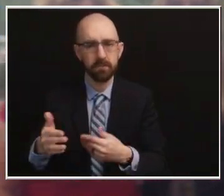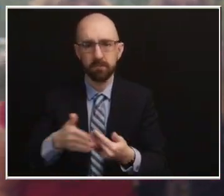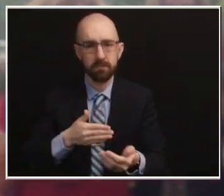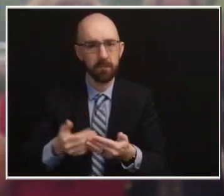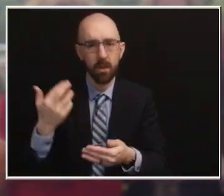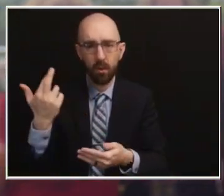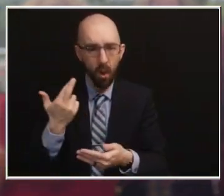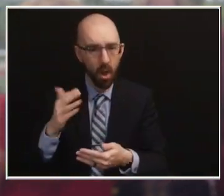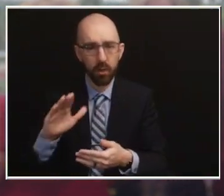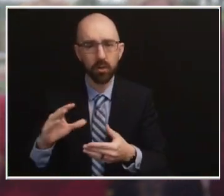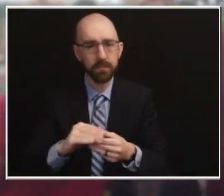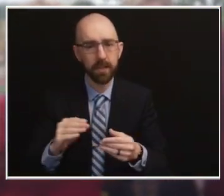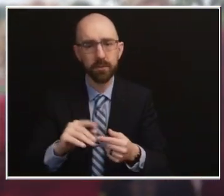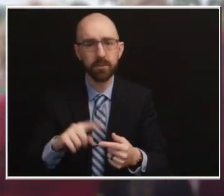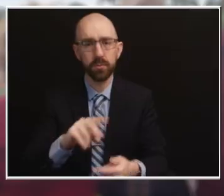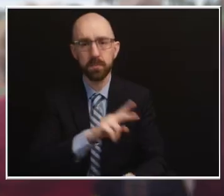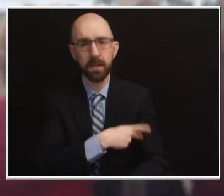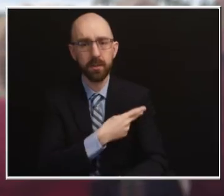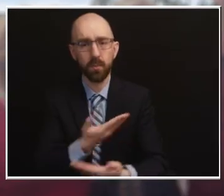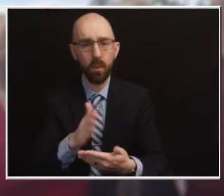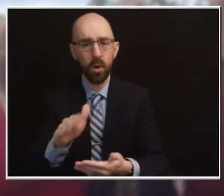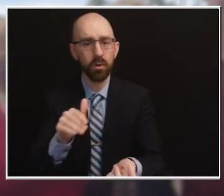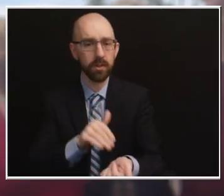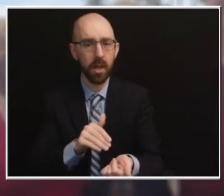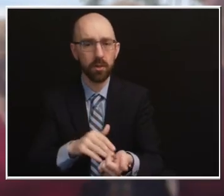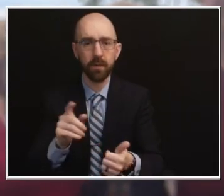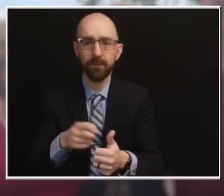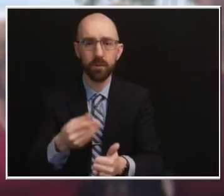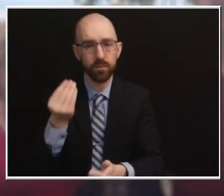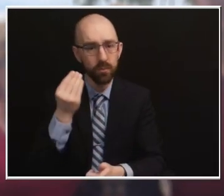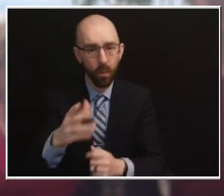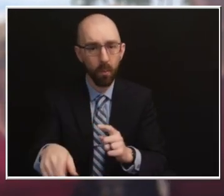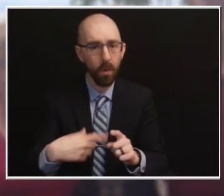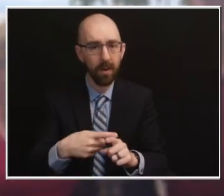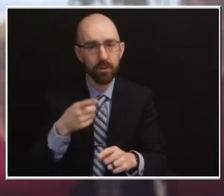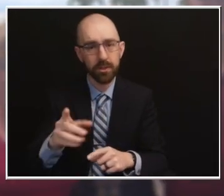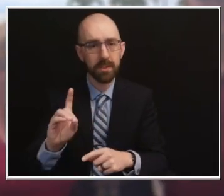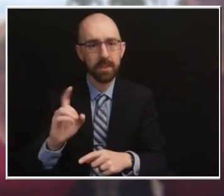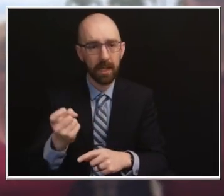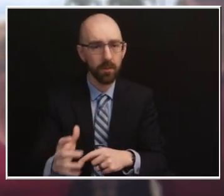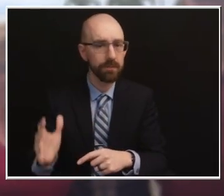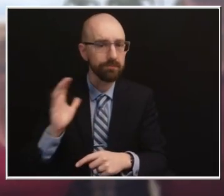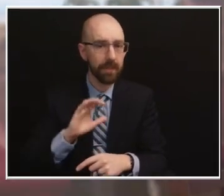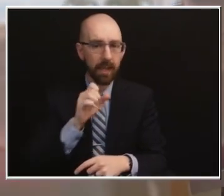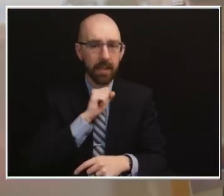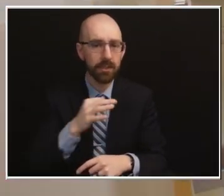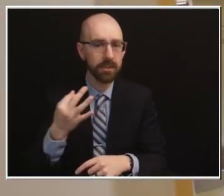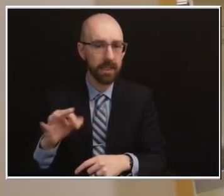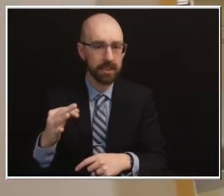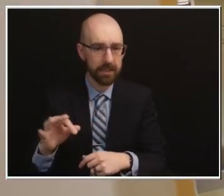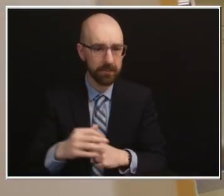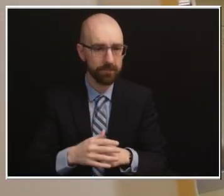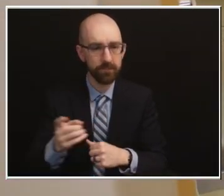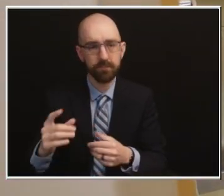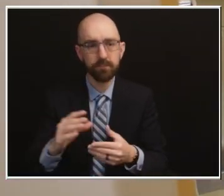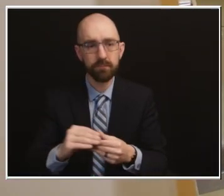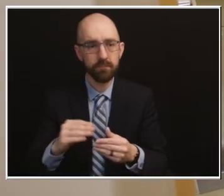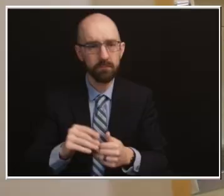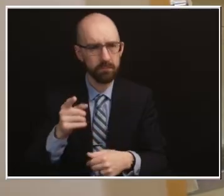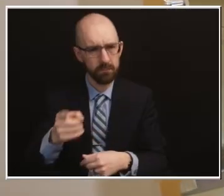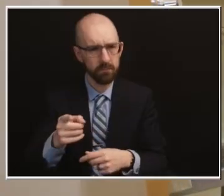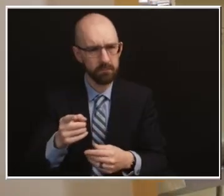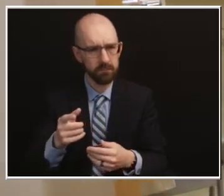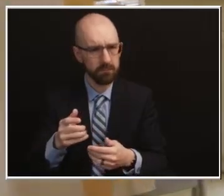patients is what her doctor first told her when she was diagnosed at age 19. She said, "Are you going to control